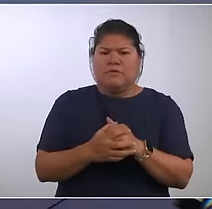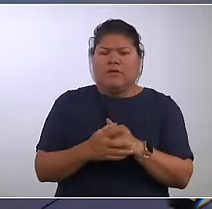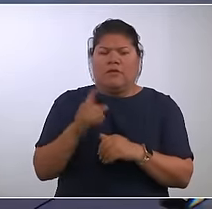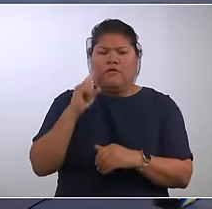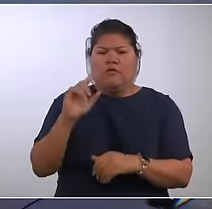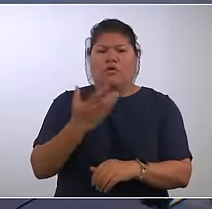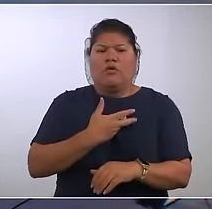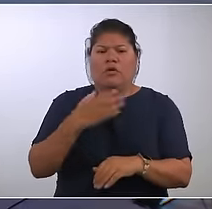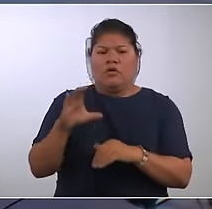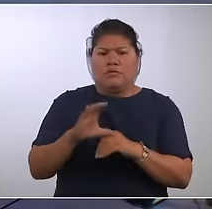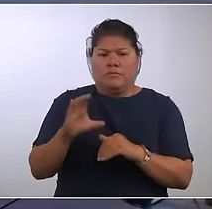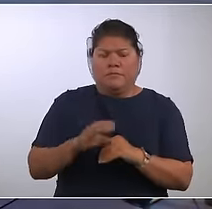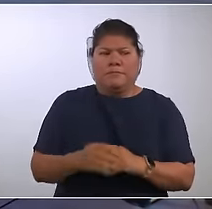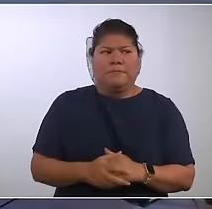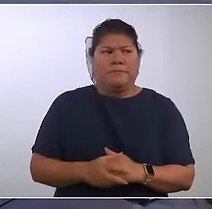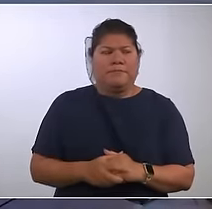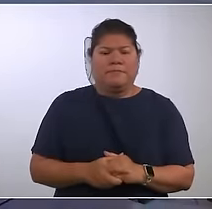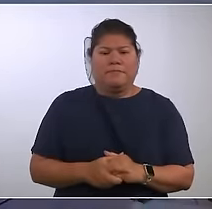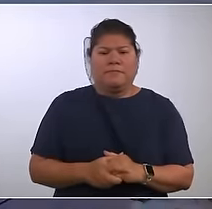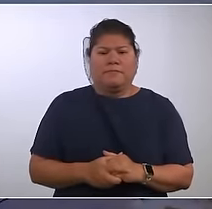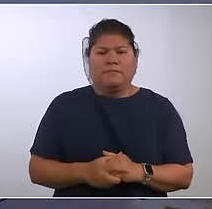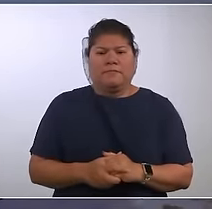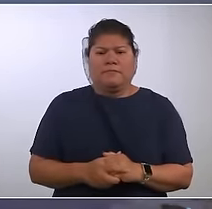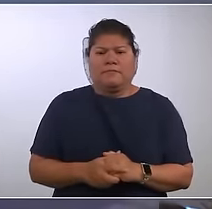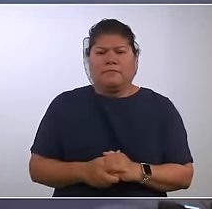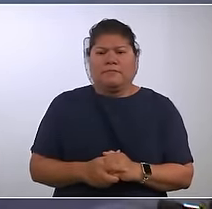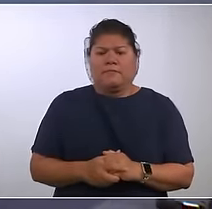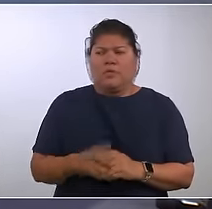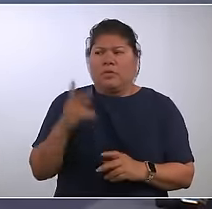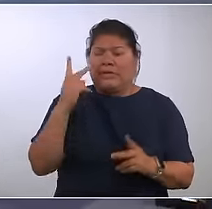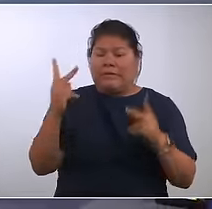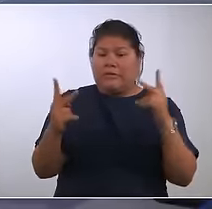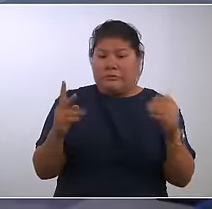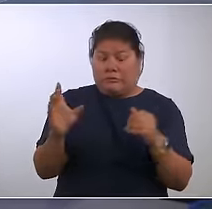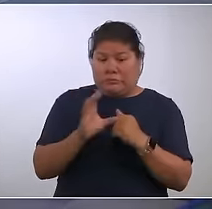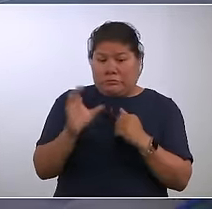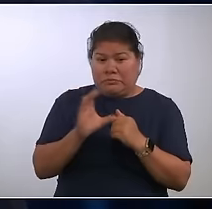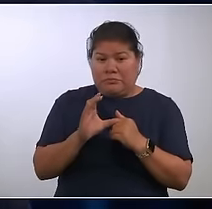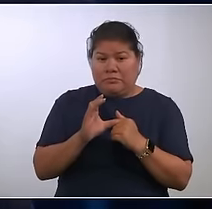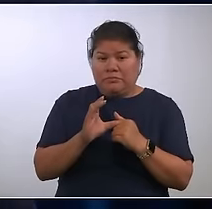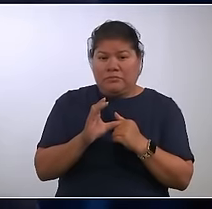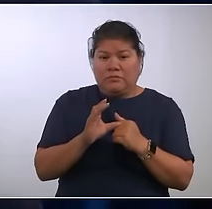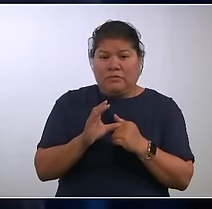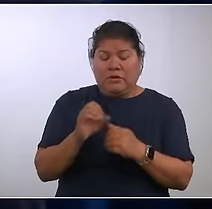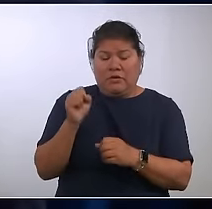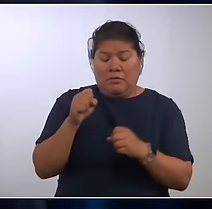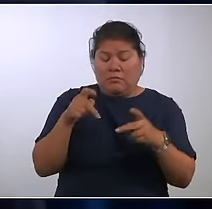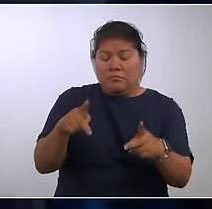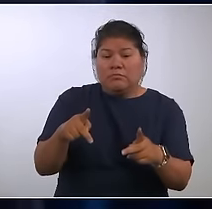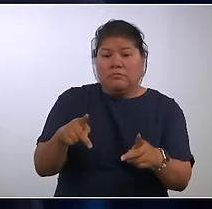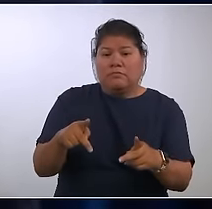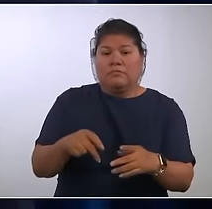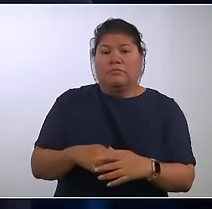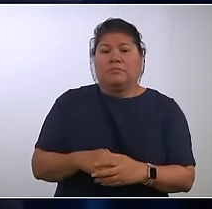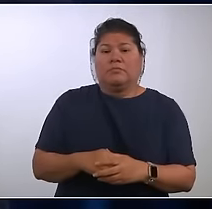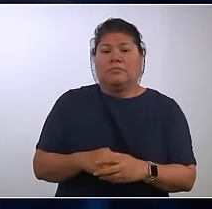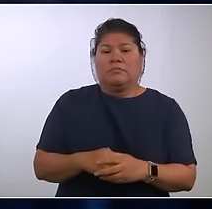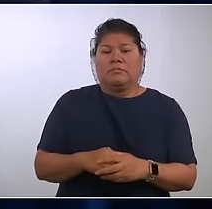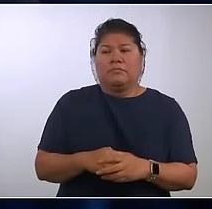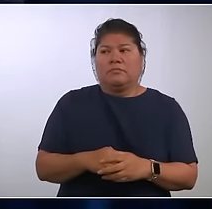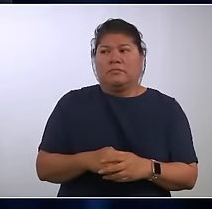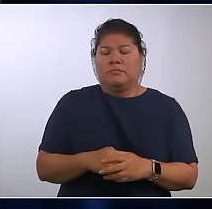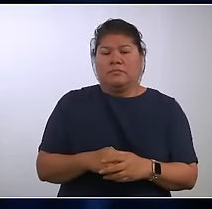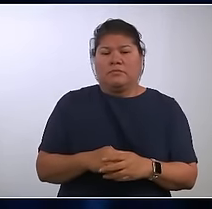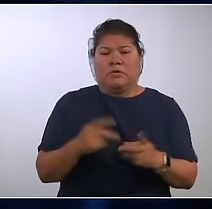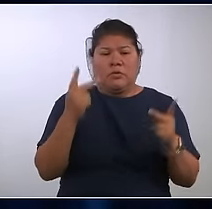nuestra iglesia, for our church. Vemos una iglesia, we see a church, que es apostólica, that is apostolic. Vemos